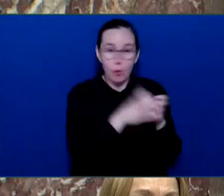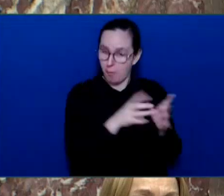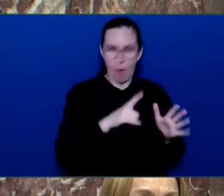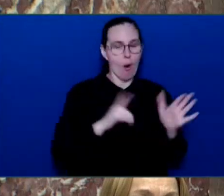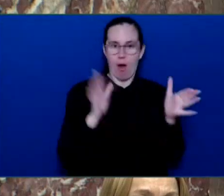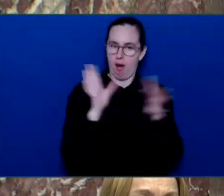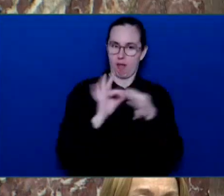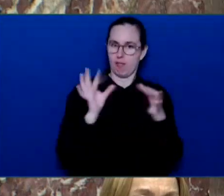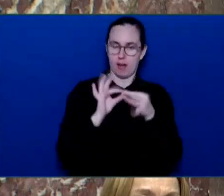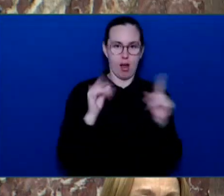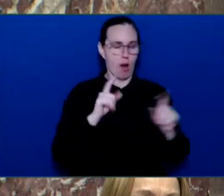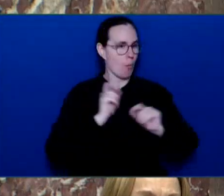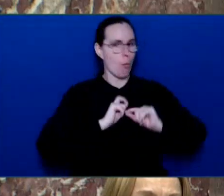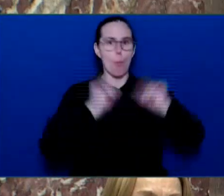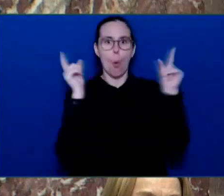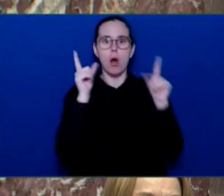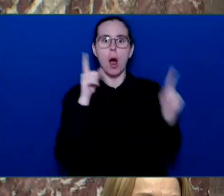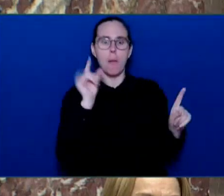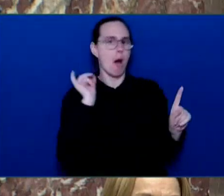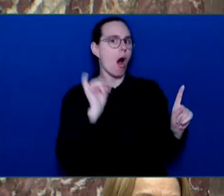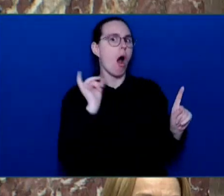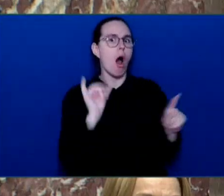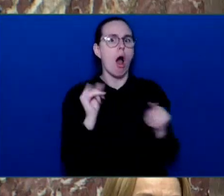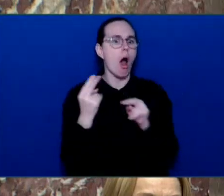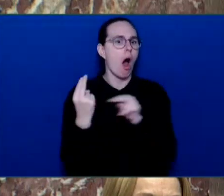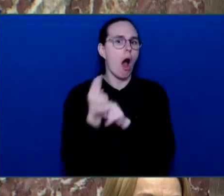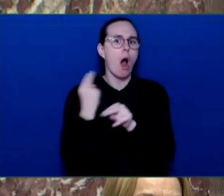this government, Mr. Speaker.